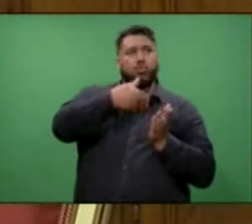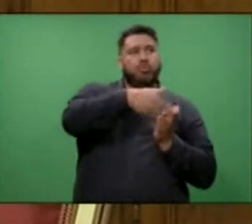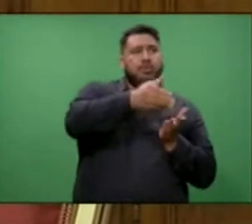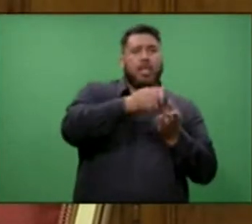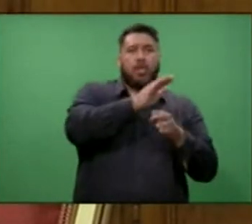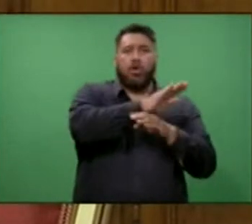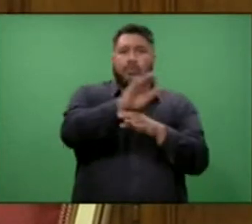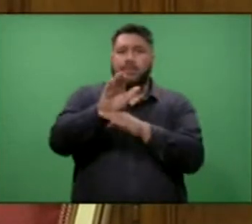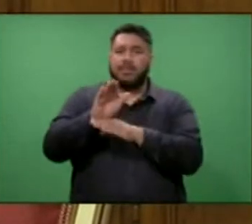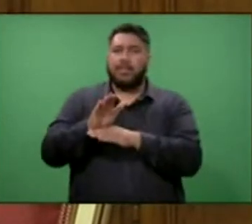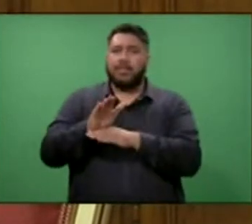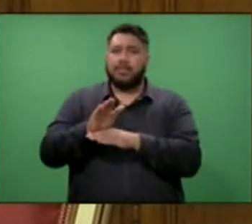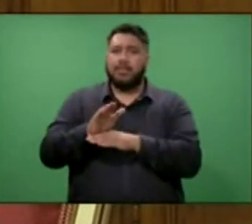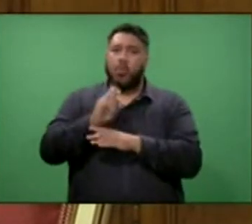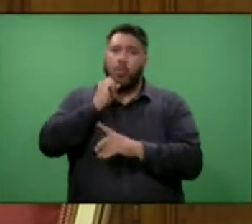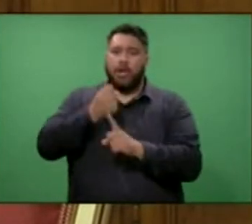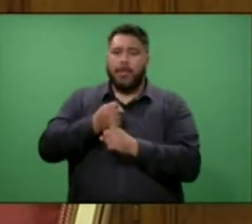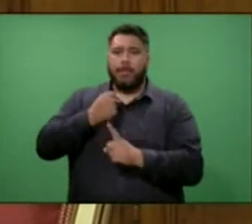activity domestically.